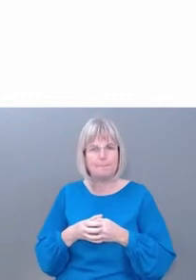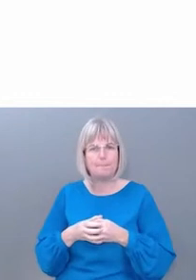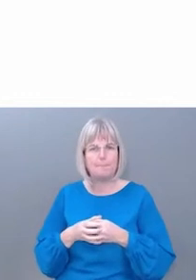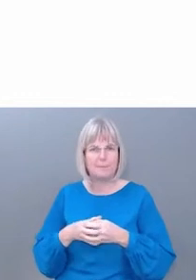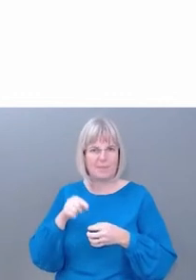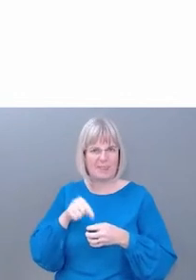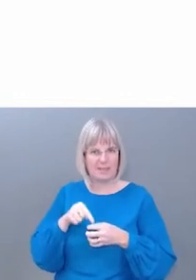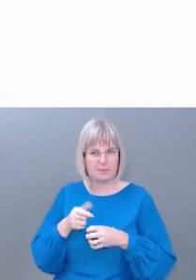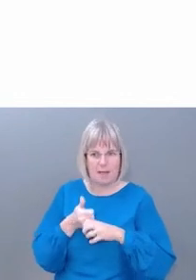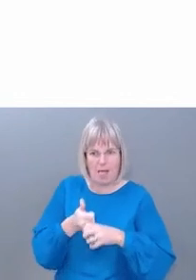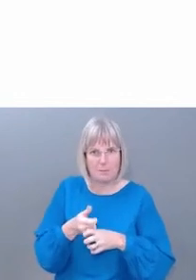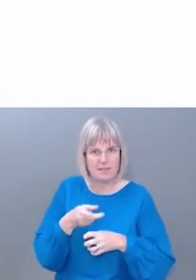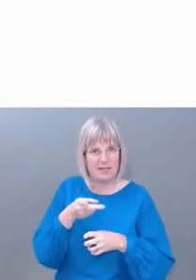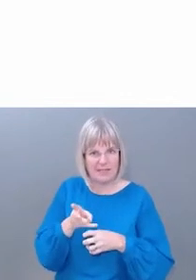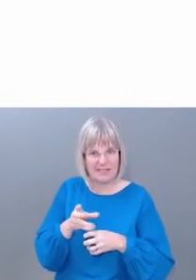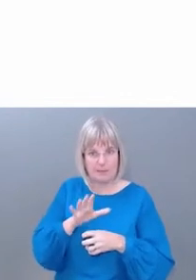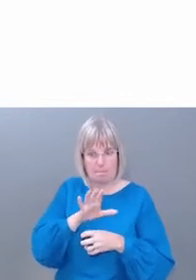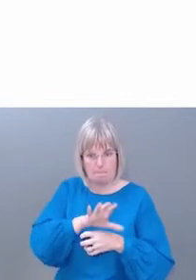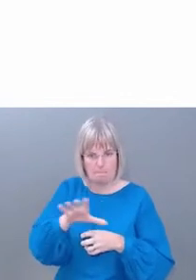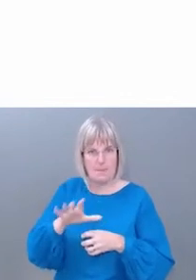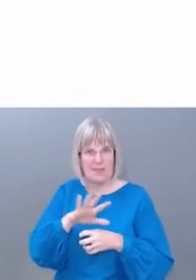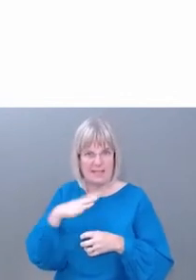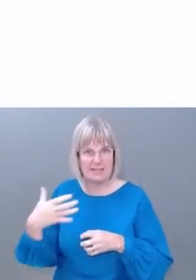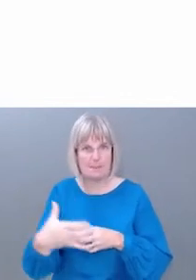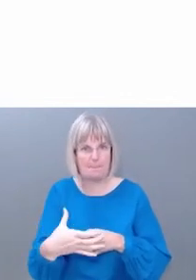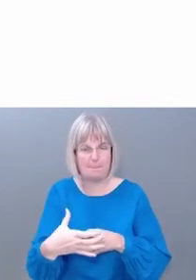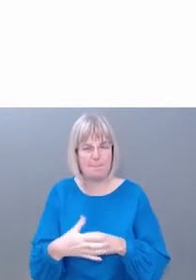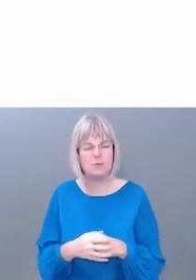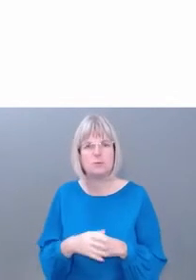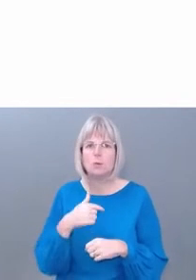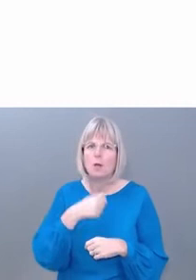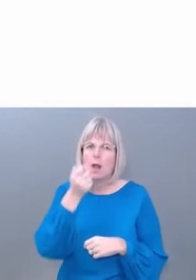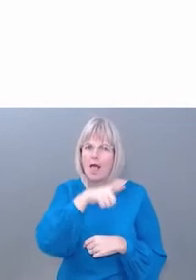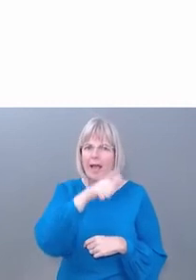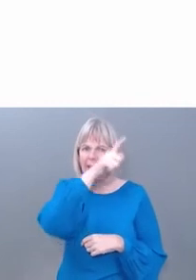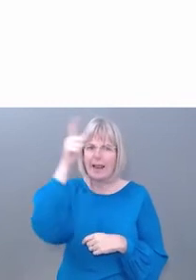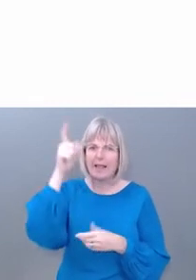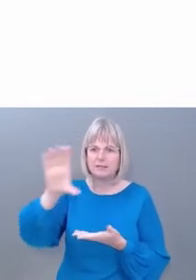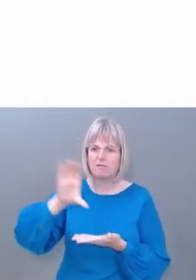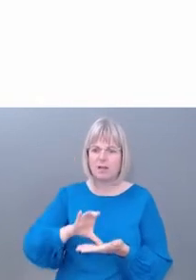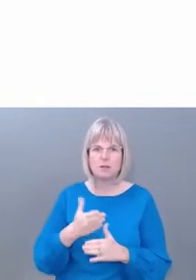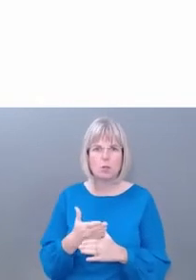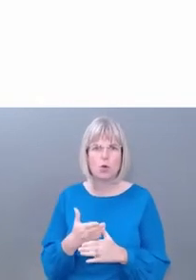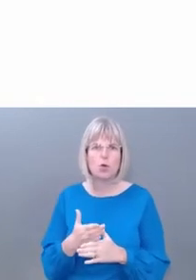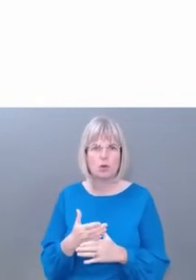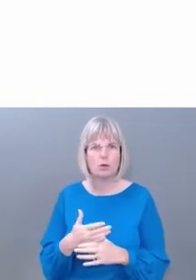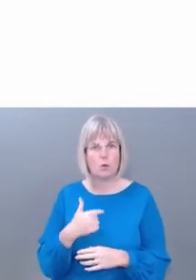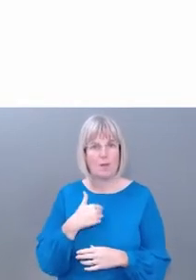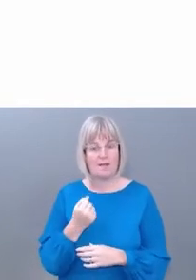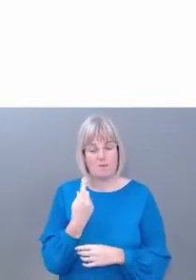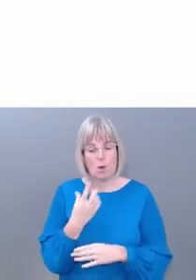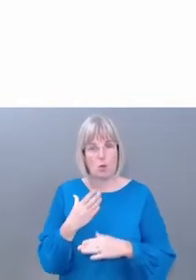that NHS Leeds have funded this work recurrently. So we have a worker who sits in my team who